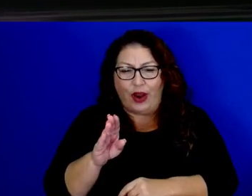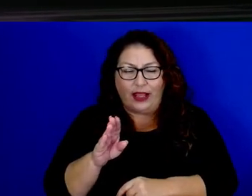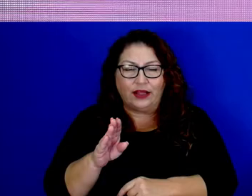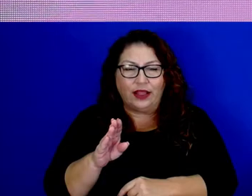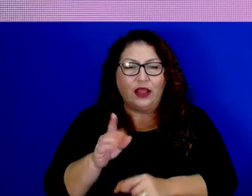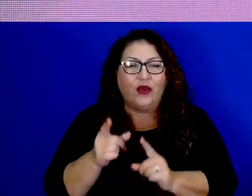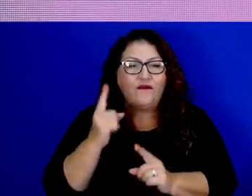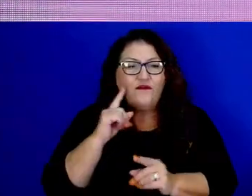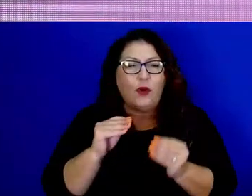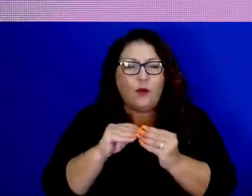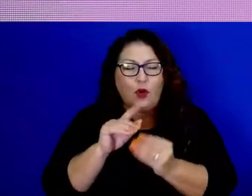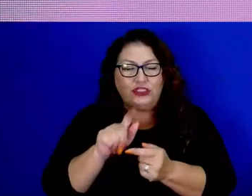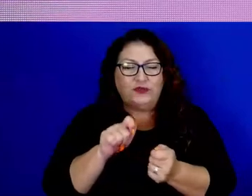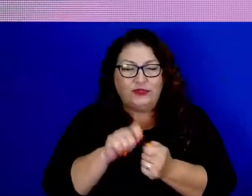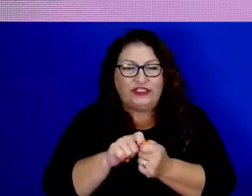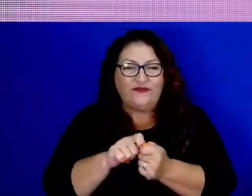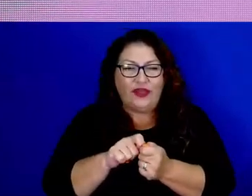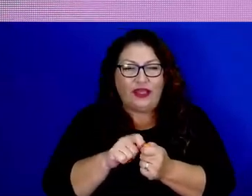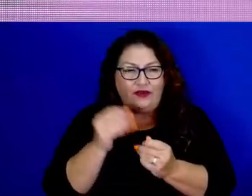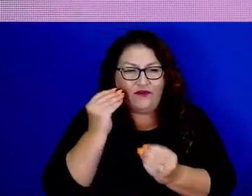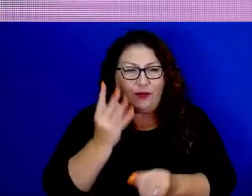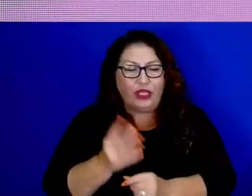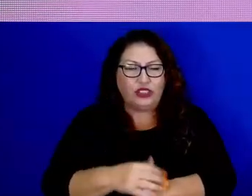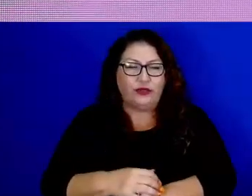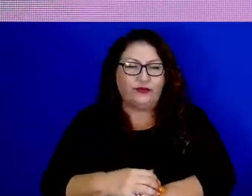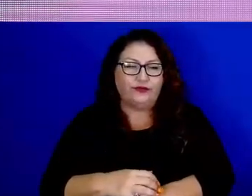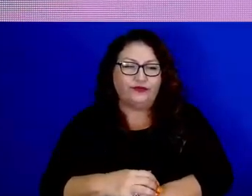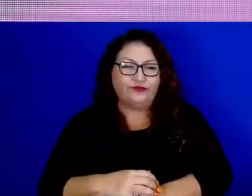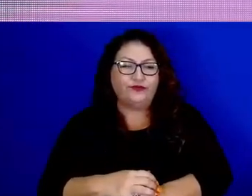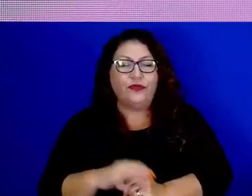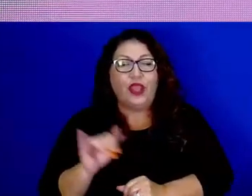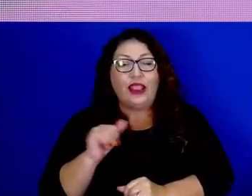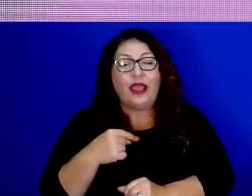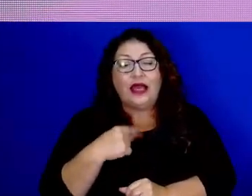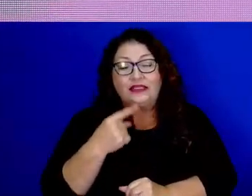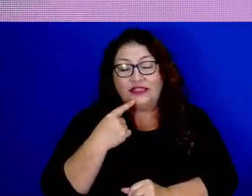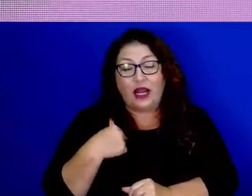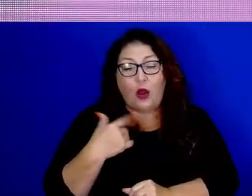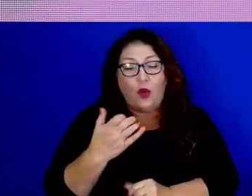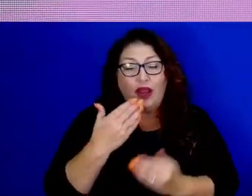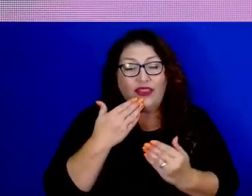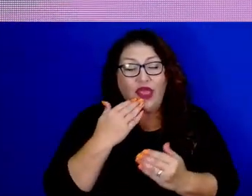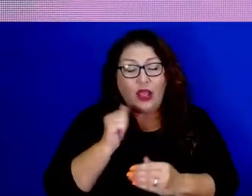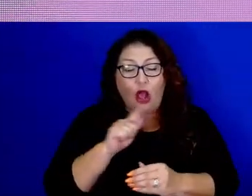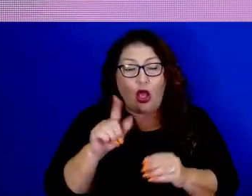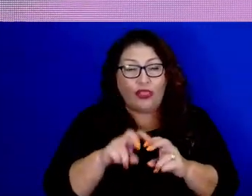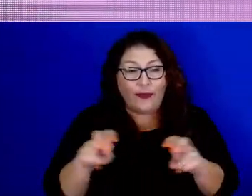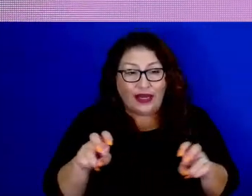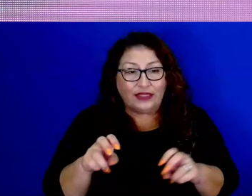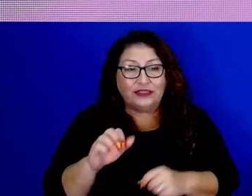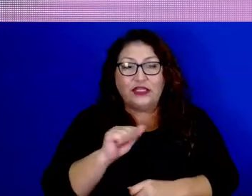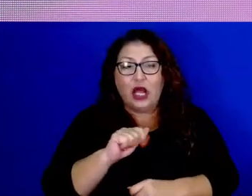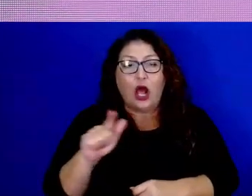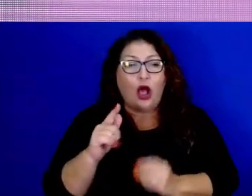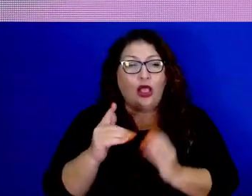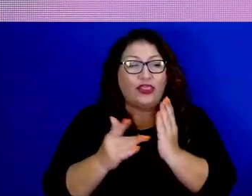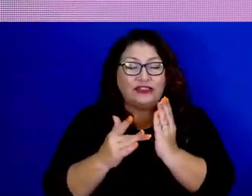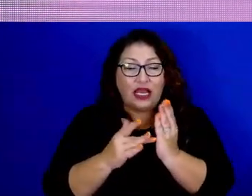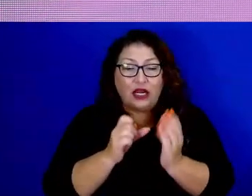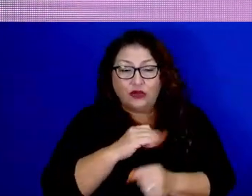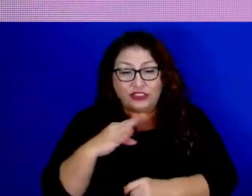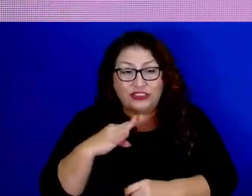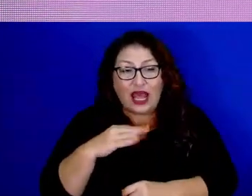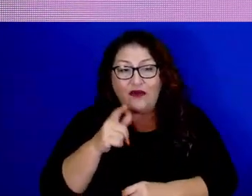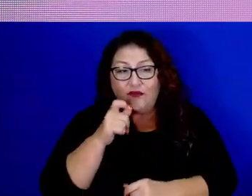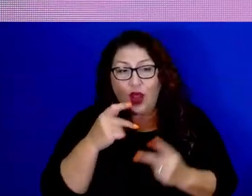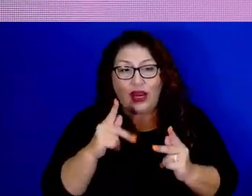specific information. As I say, I'd like to thank all the panelists, all the technical staff that have allowed us to continue with